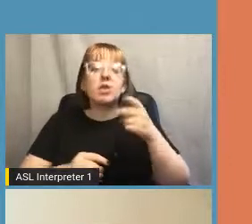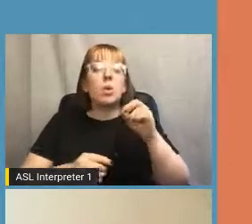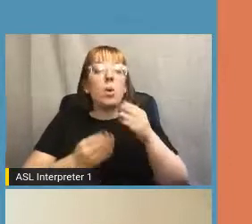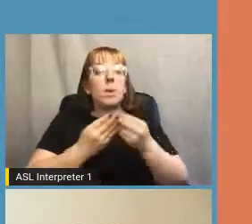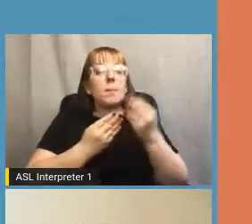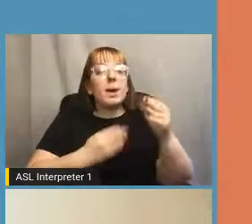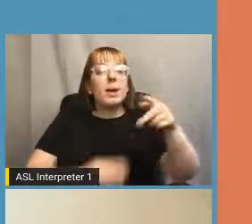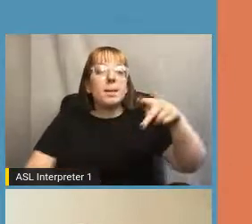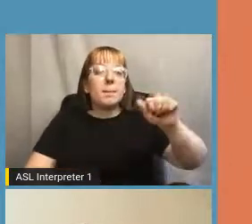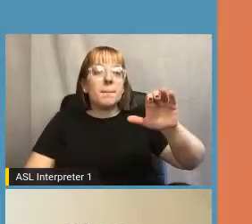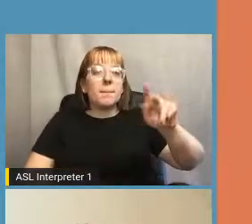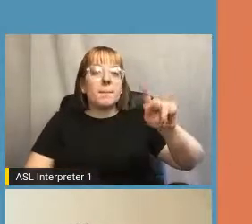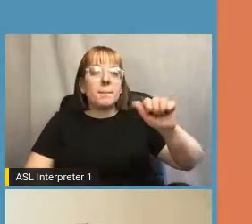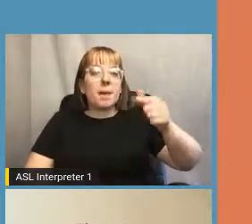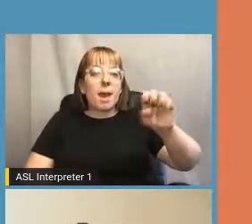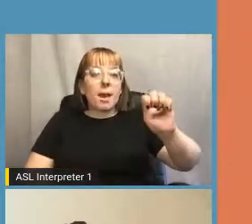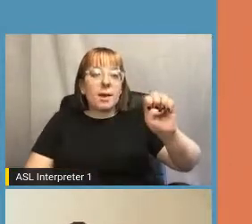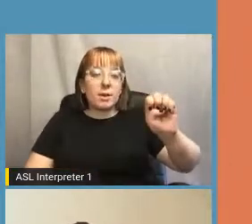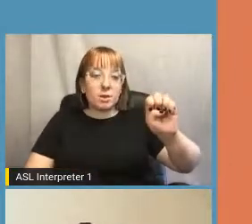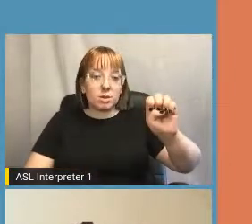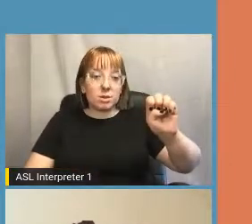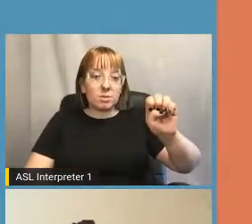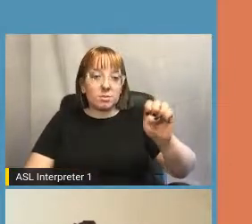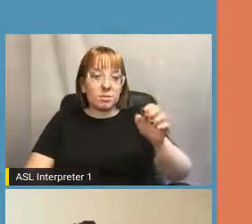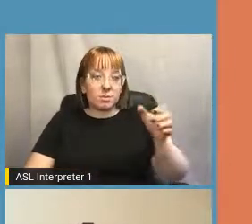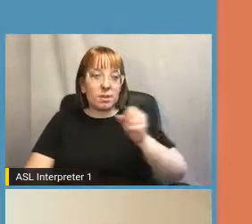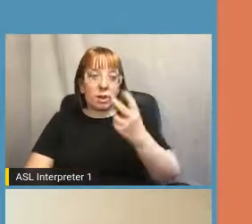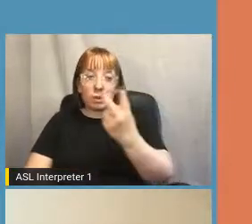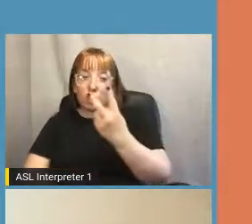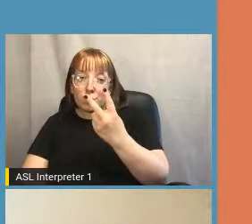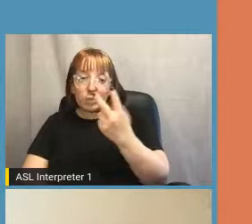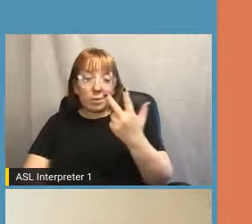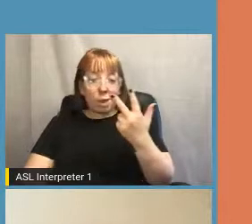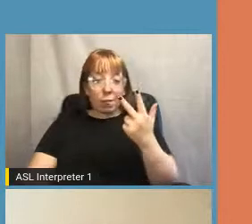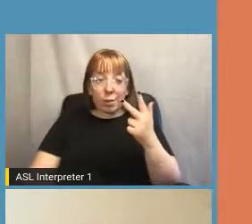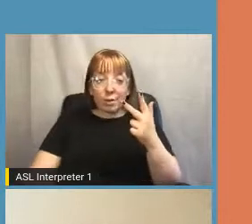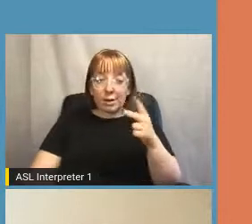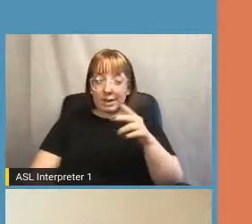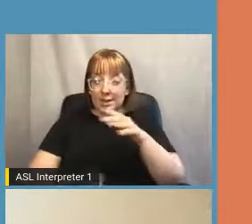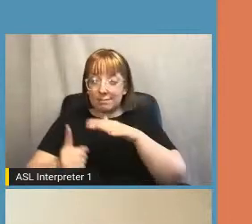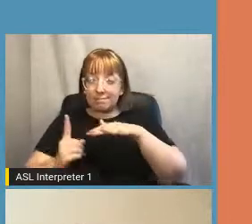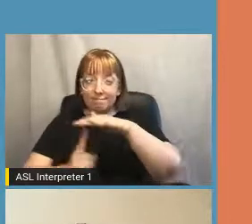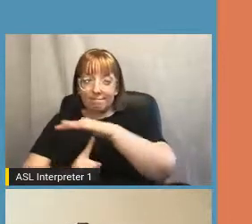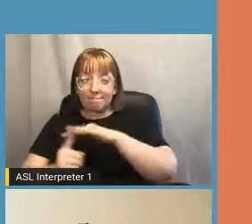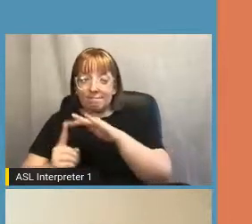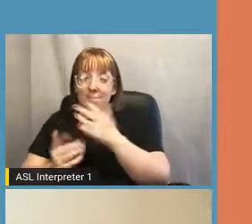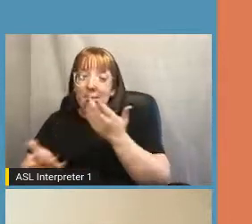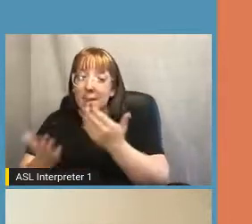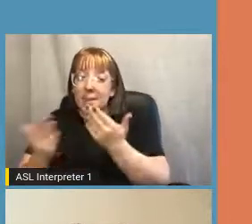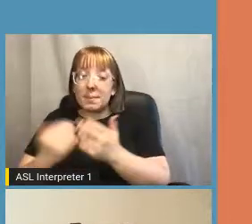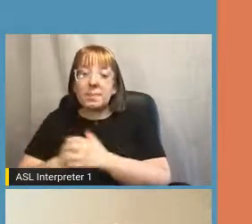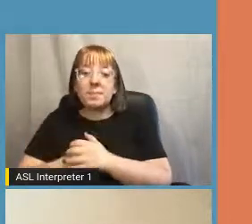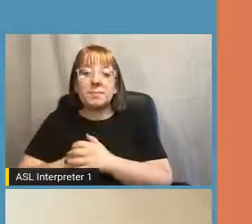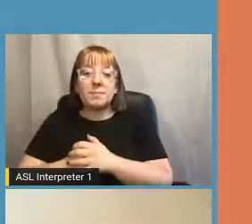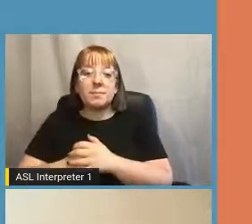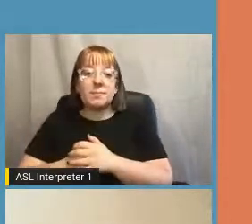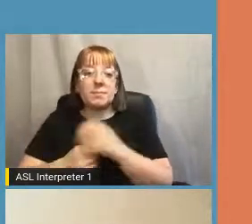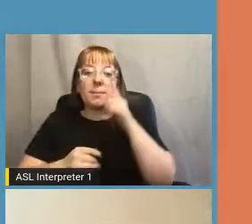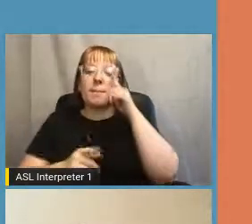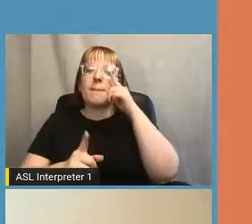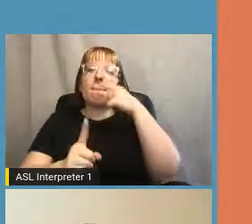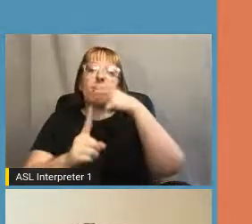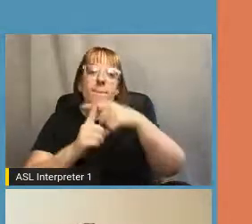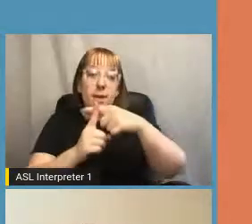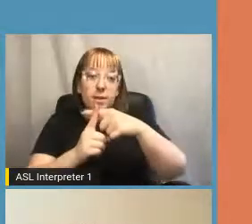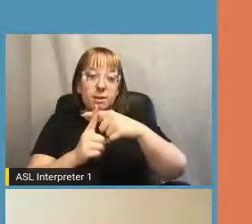get a package full with like two or three spaces, types of spaces for your exhibition, plus